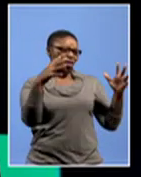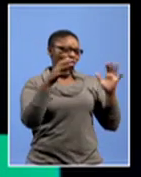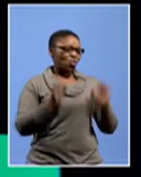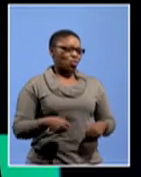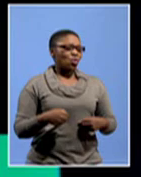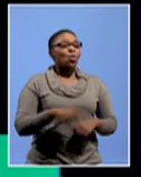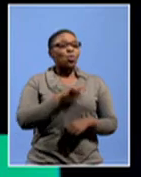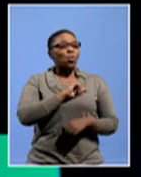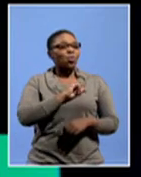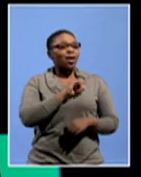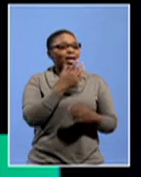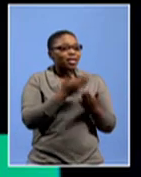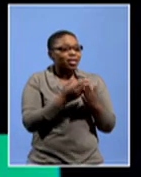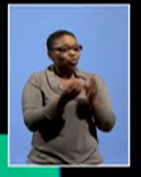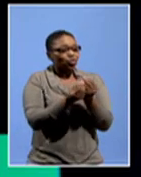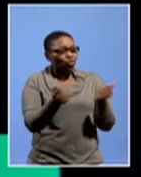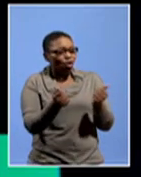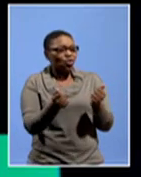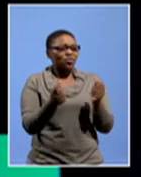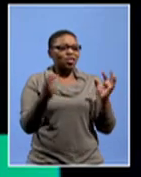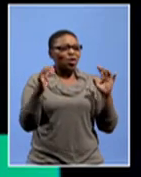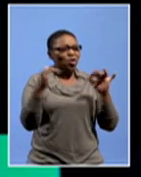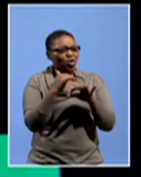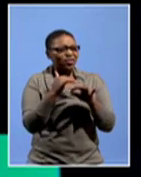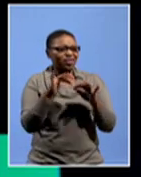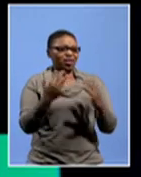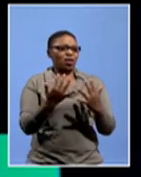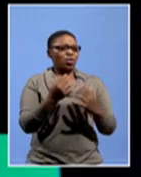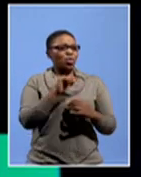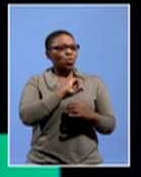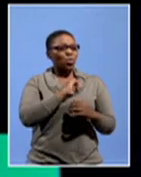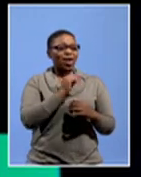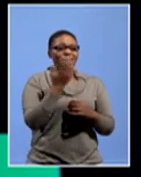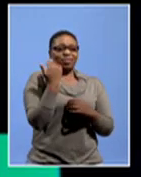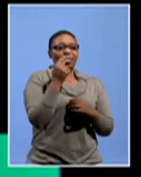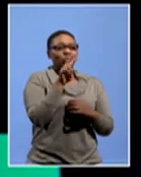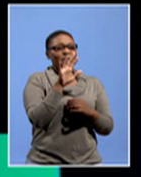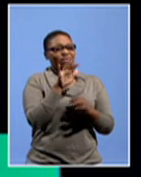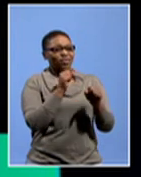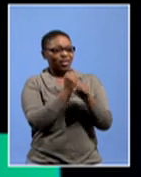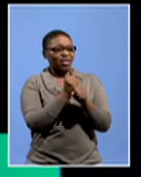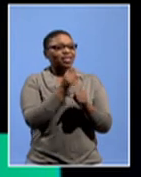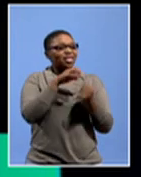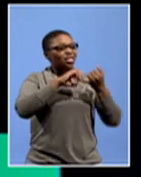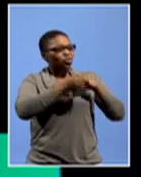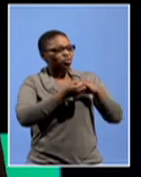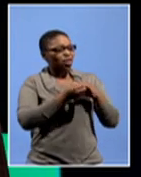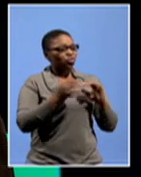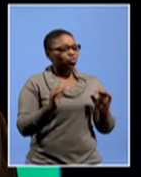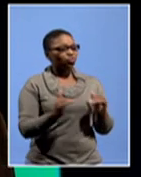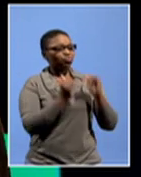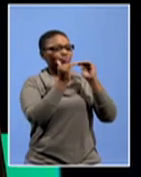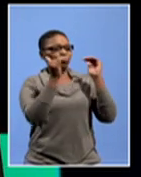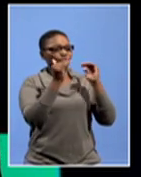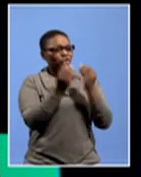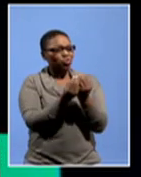to deal with conflict over the last 25 years, theirs is an approach of, you know, try and mitigate the harm, reach consensus, and try and make